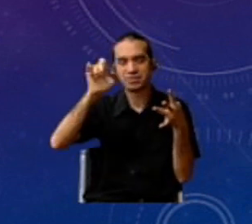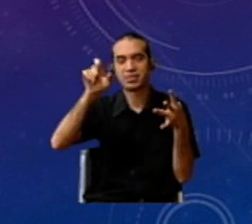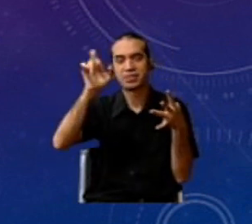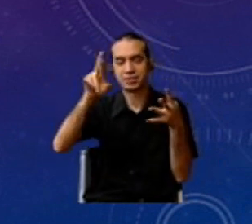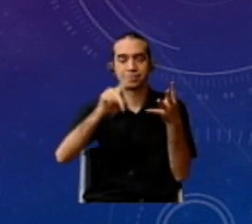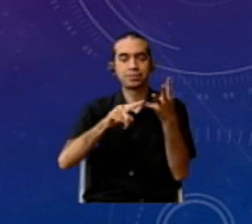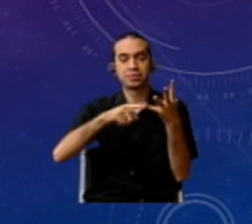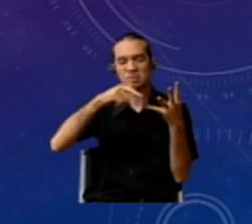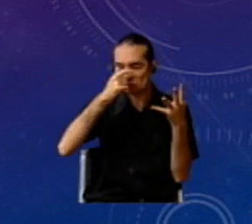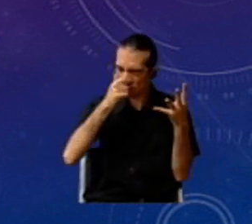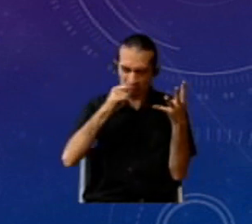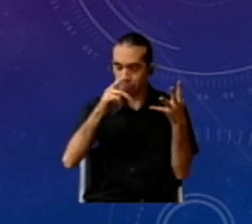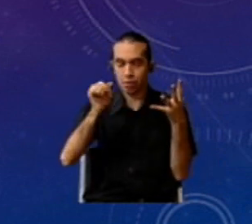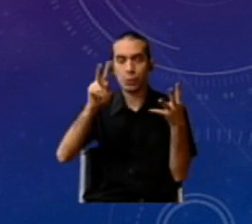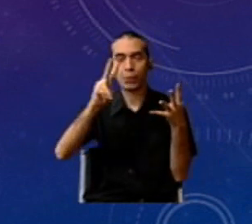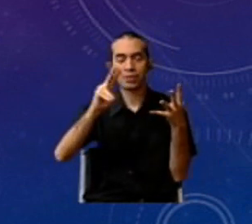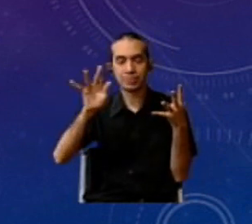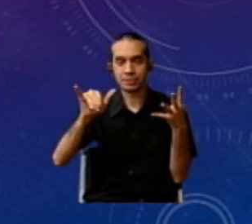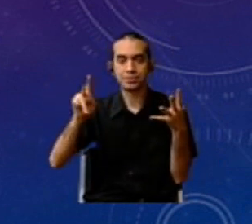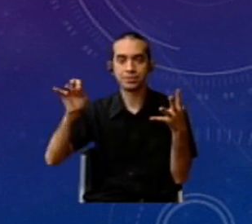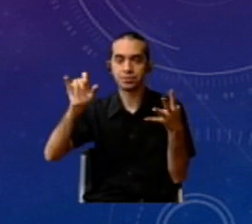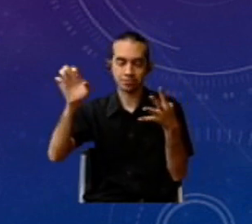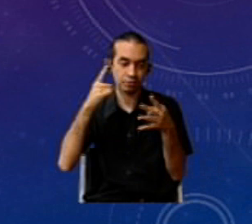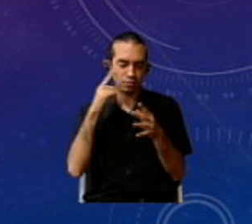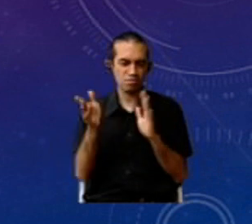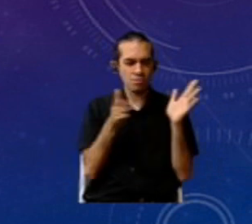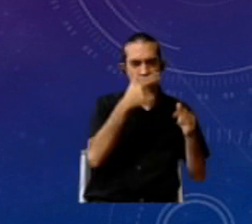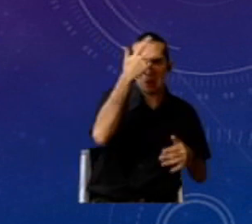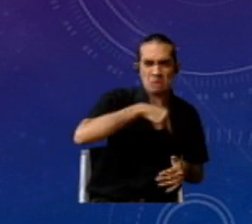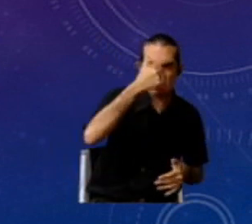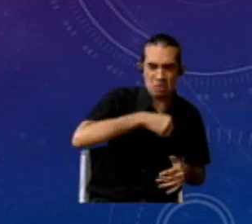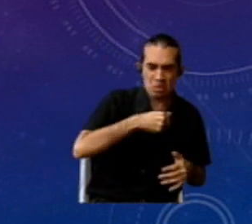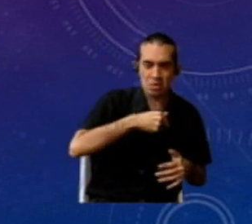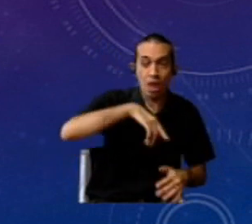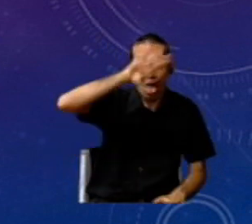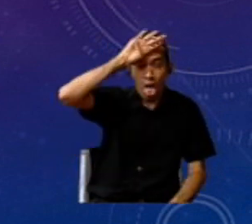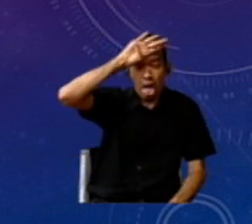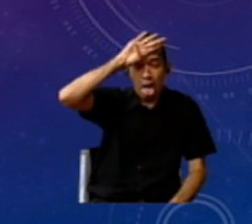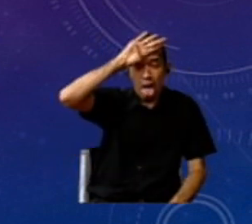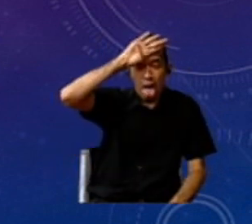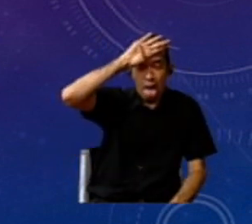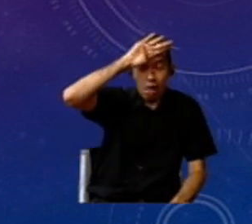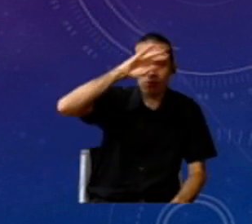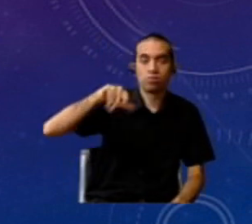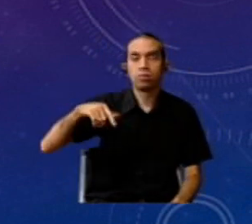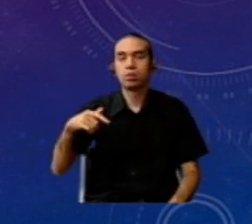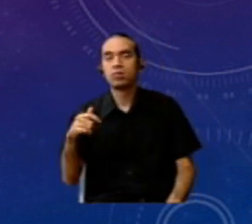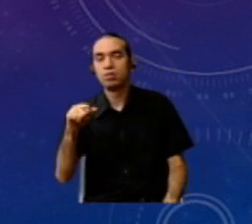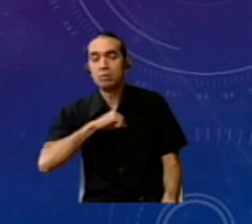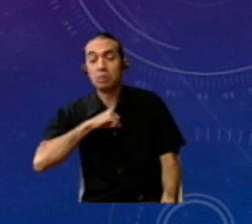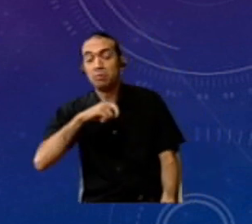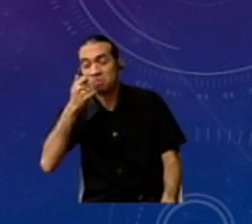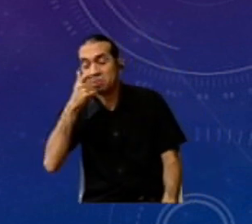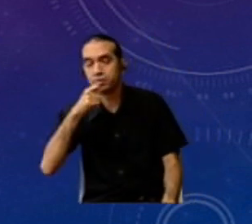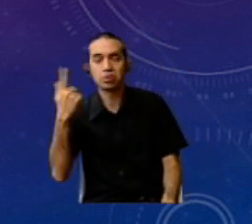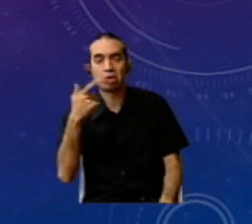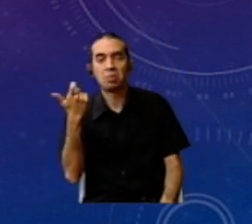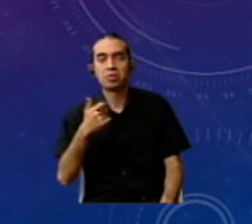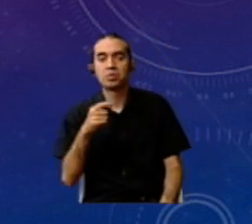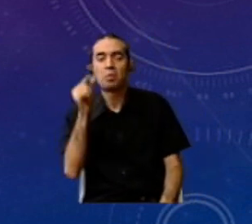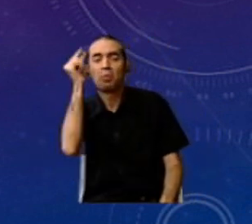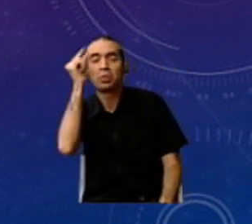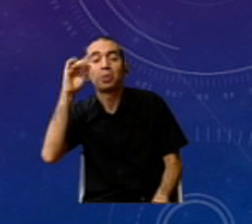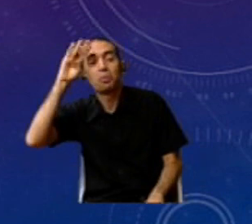the flu, Charlie, is that in the flu we have high fever, and in a cold we just have a very tiny